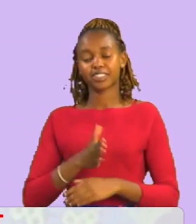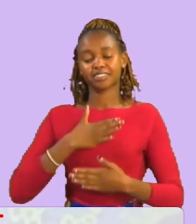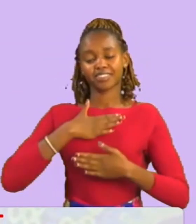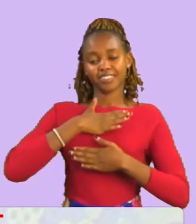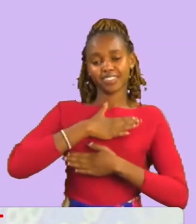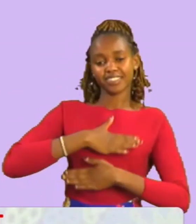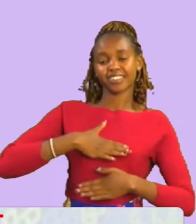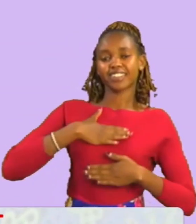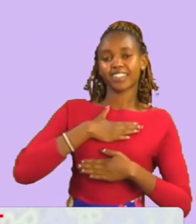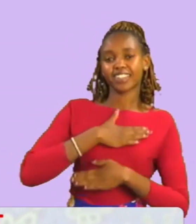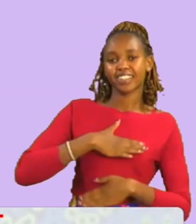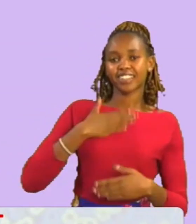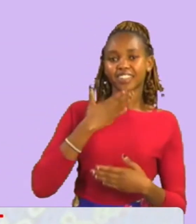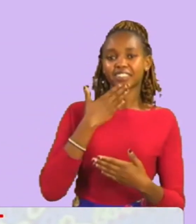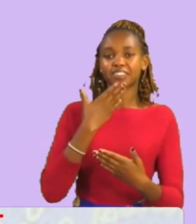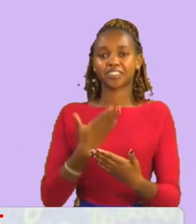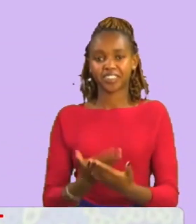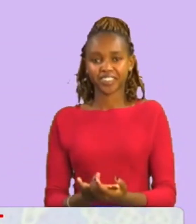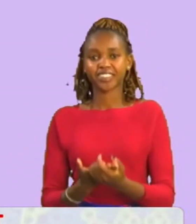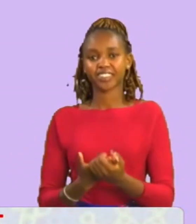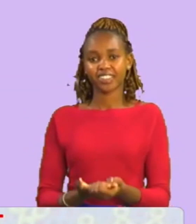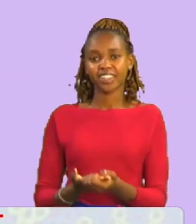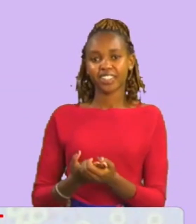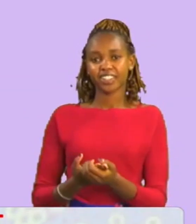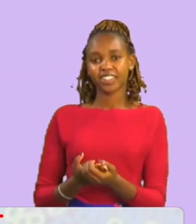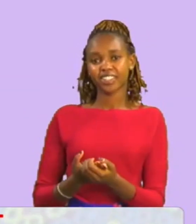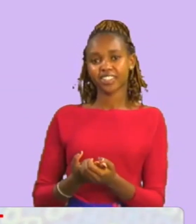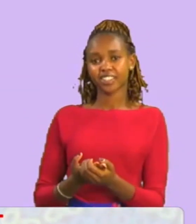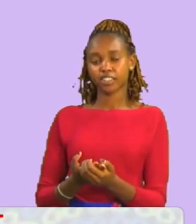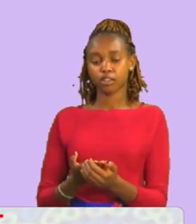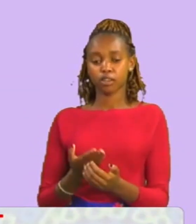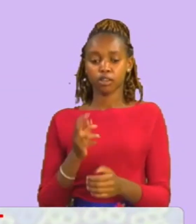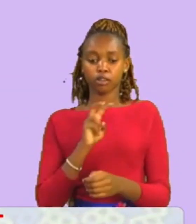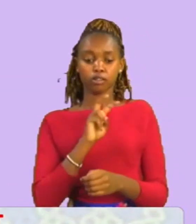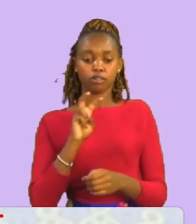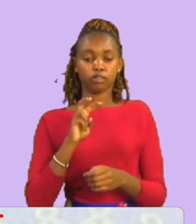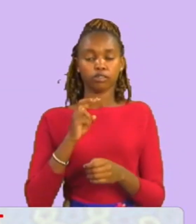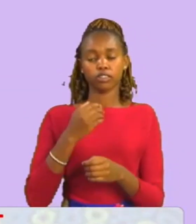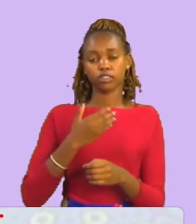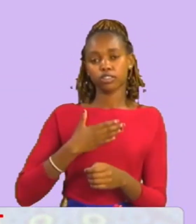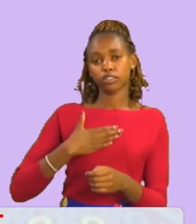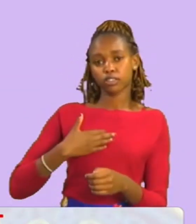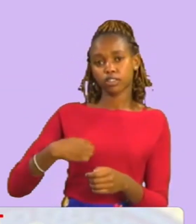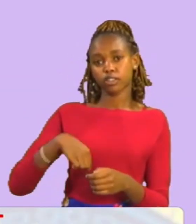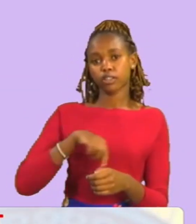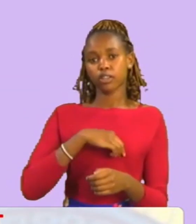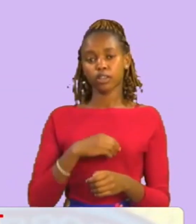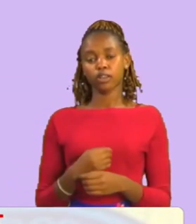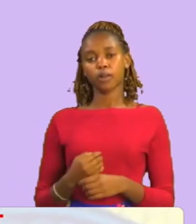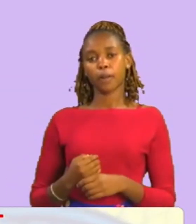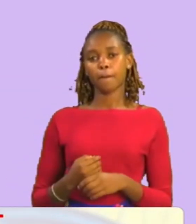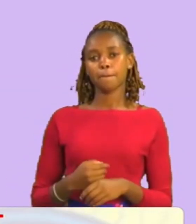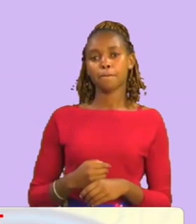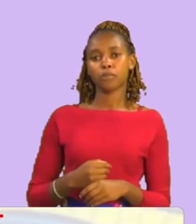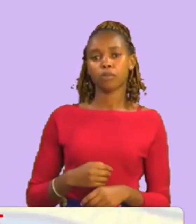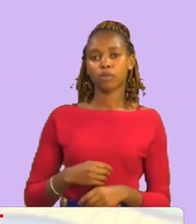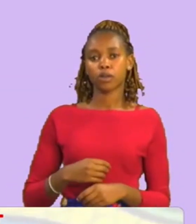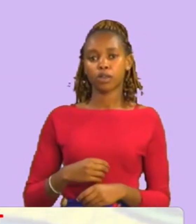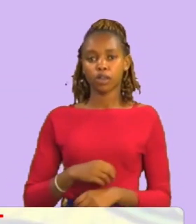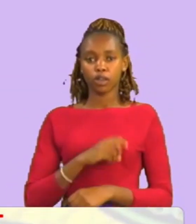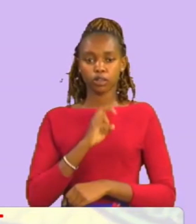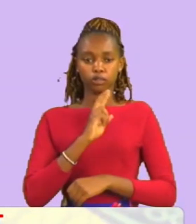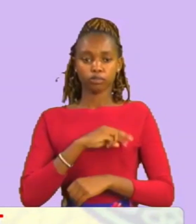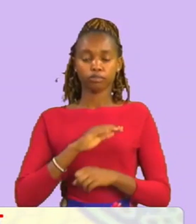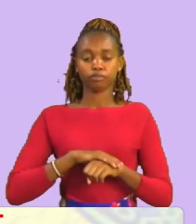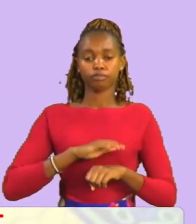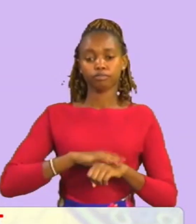wote. Big shout to Mororoi gang. Of course coming through with the vibes as well. Talking about positive vibes, you know, getting the massive feedback that we're getting.